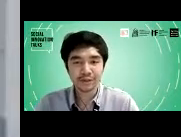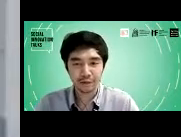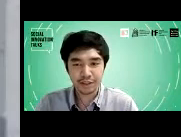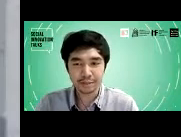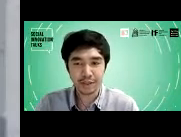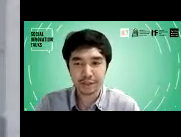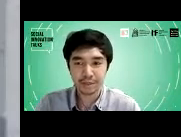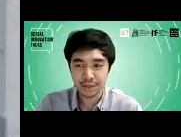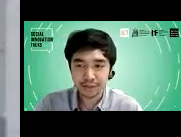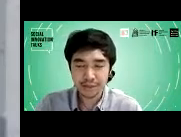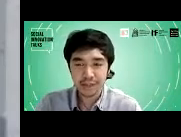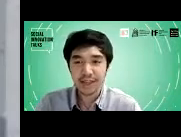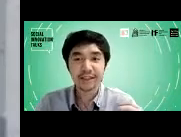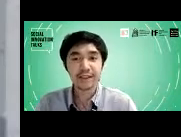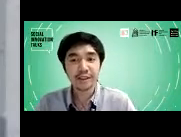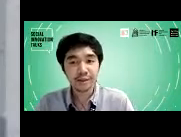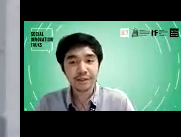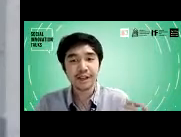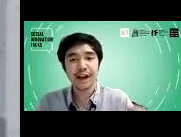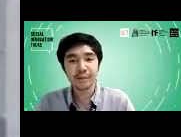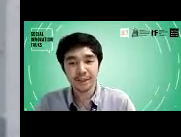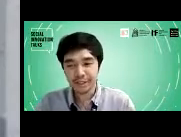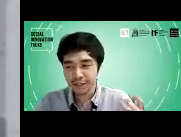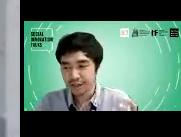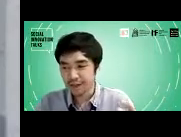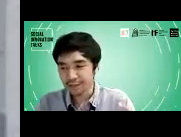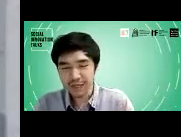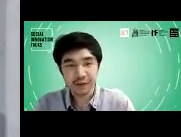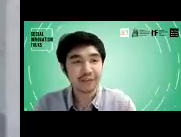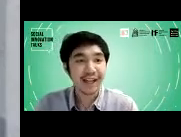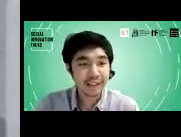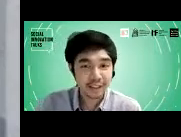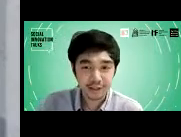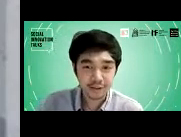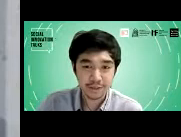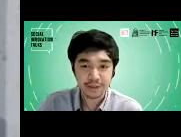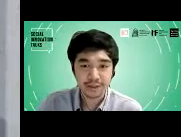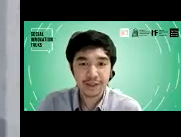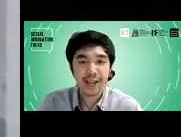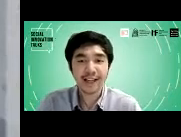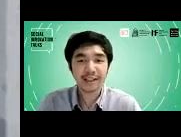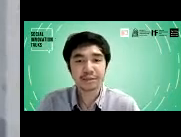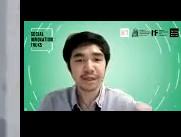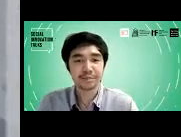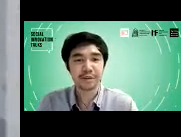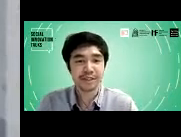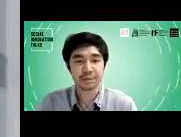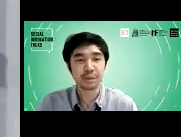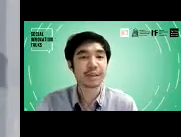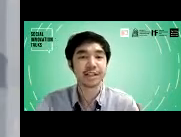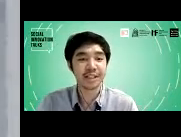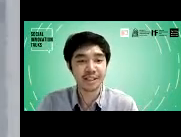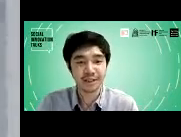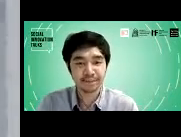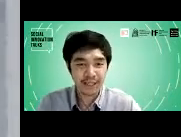much force to put on the material. It knows how fast it should cut through the material. And that's what makes it more accessible,